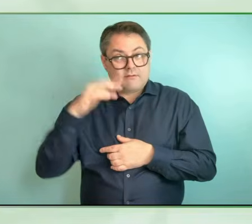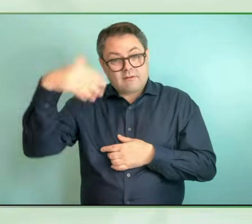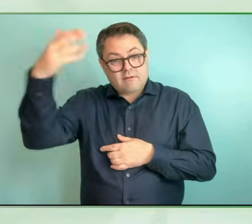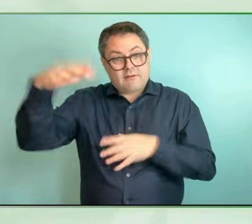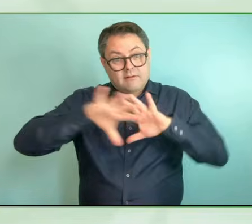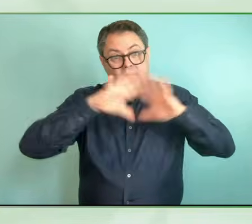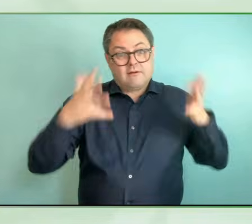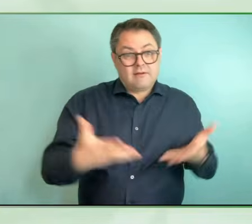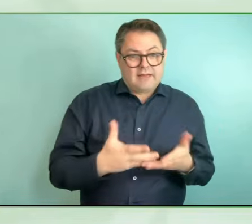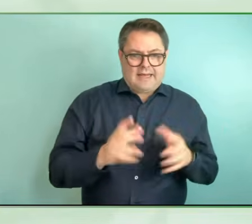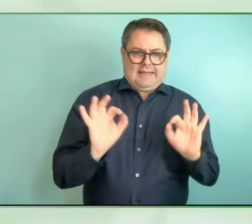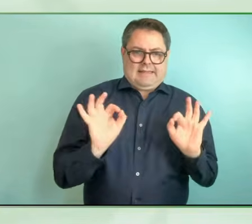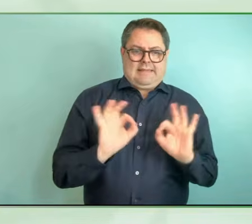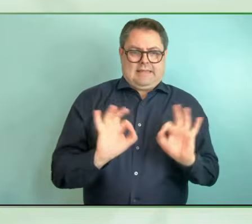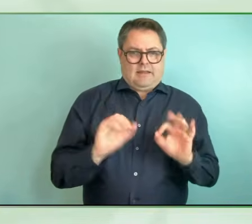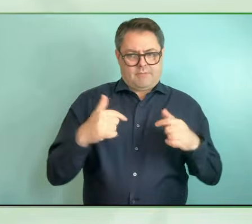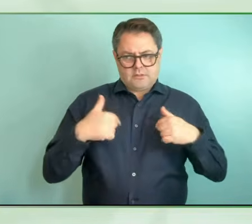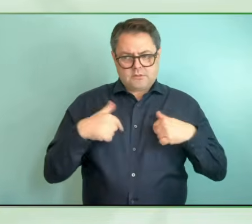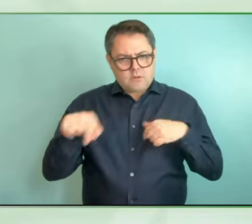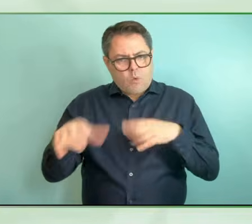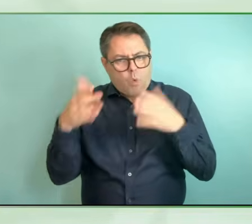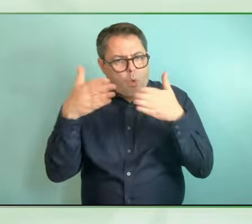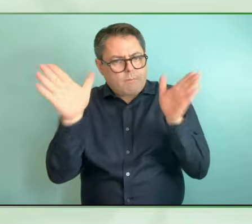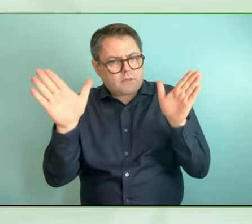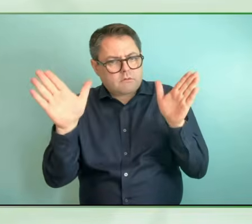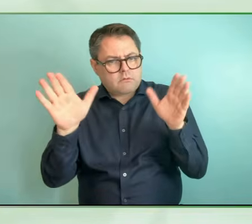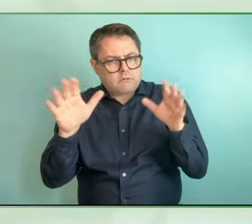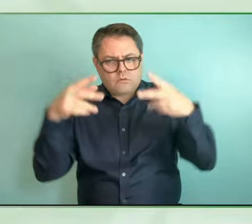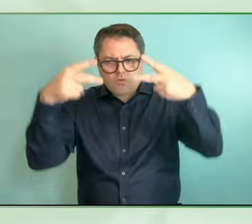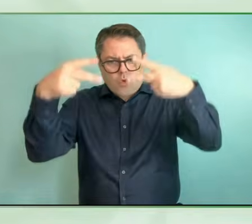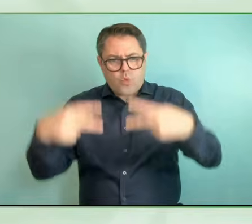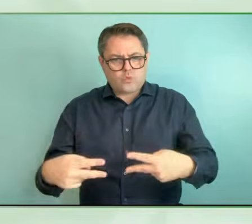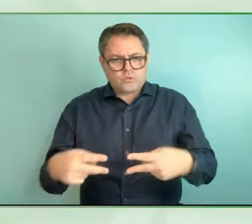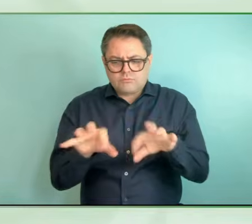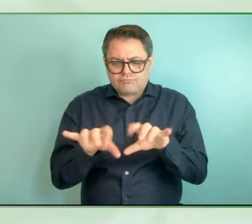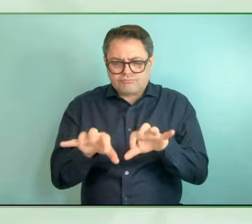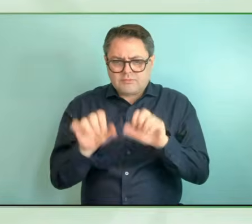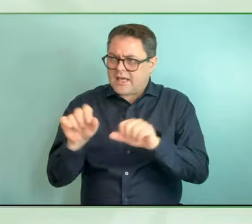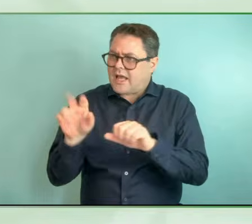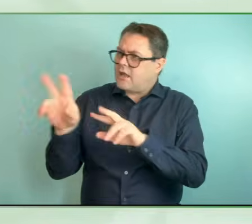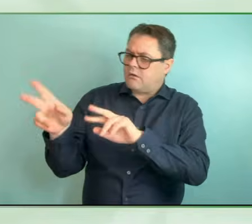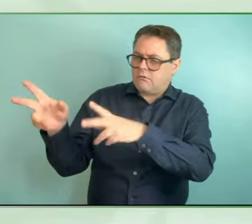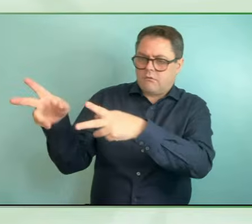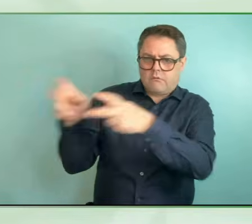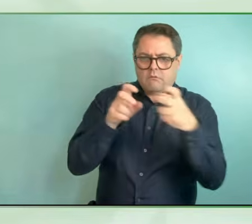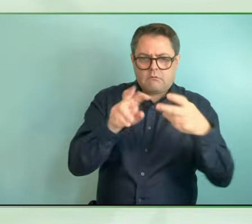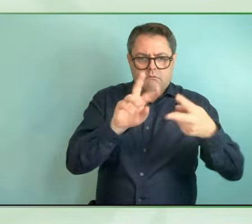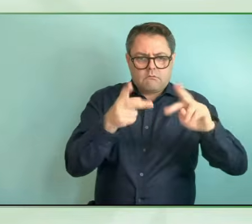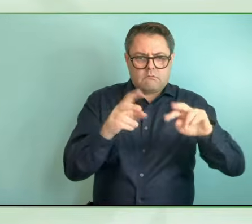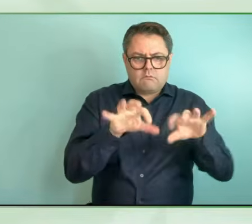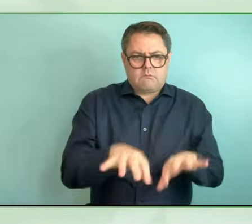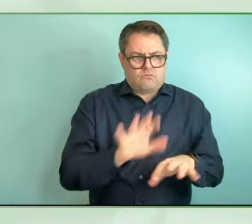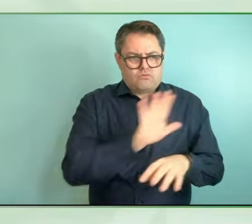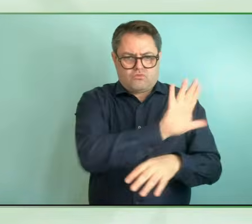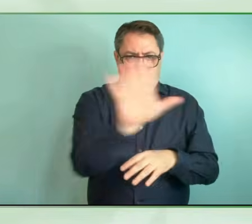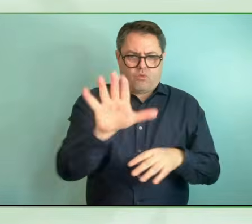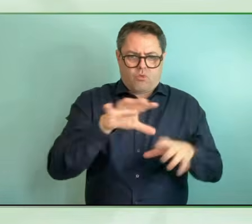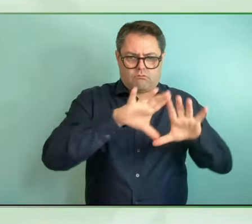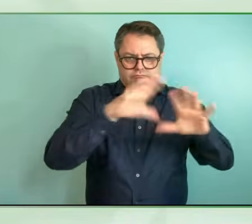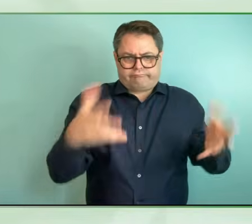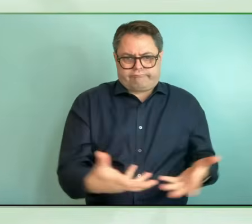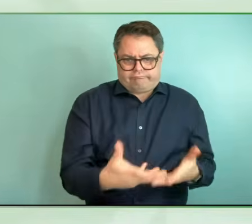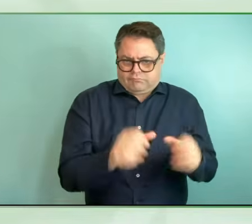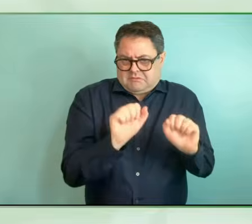take the code and use it themselves, or adapt it even. So it's free for everyone to